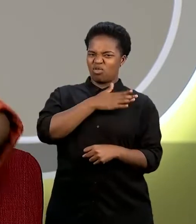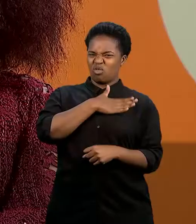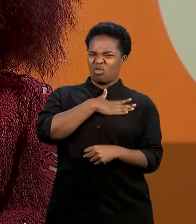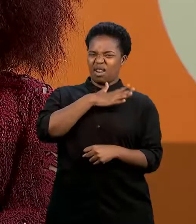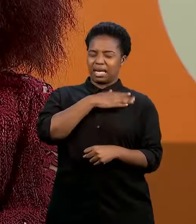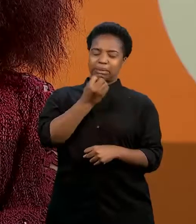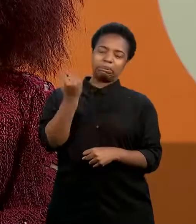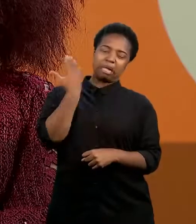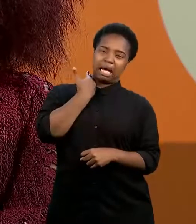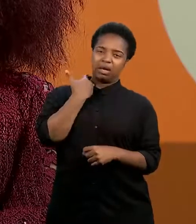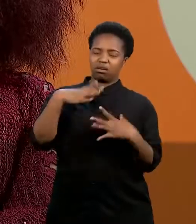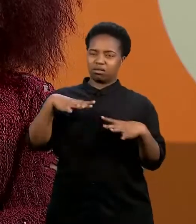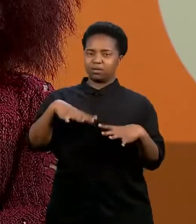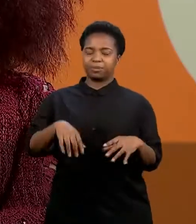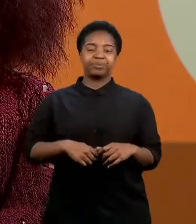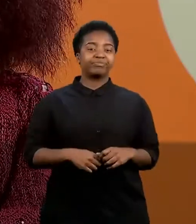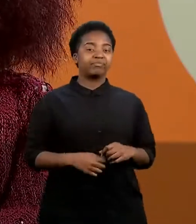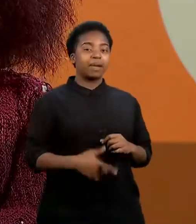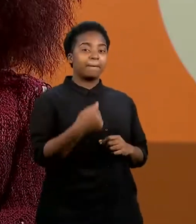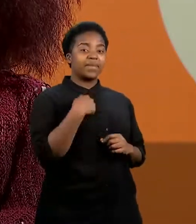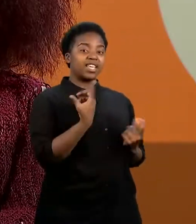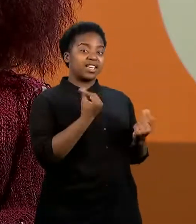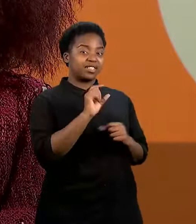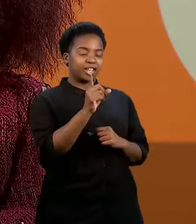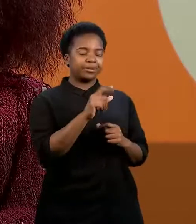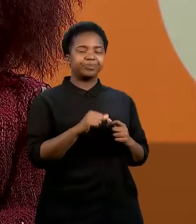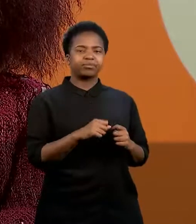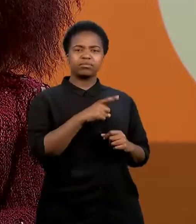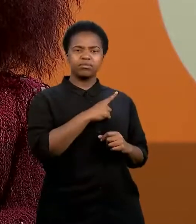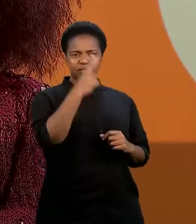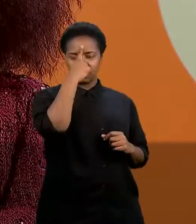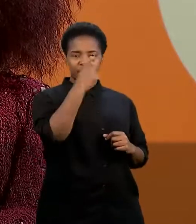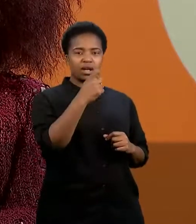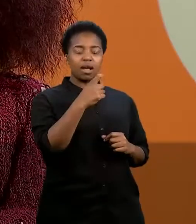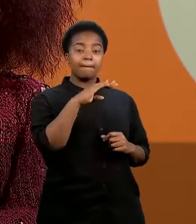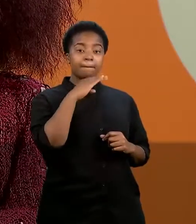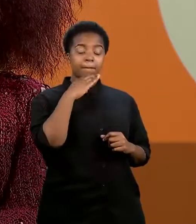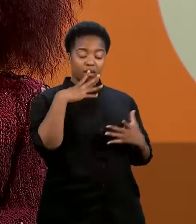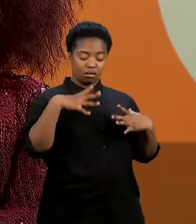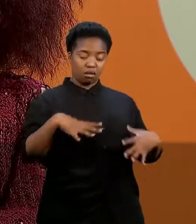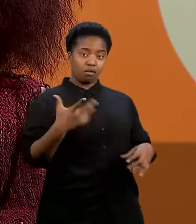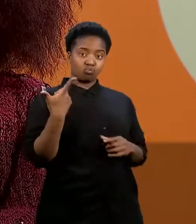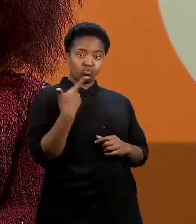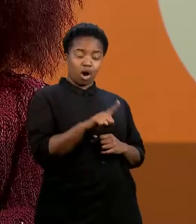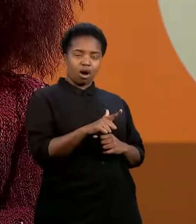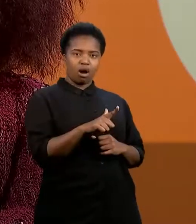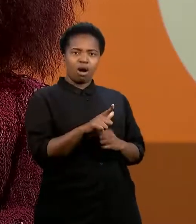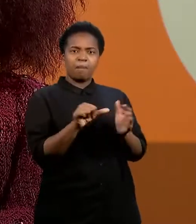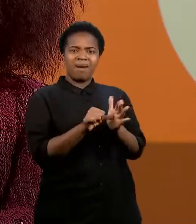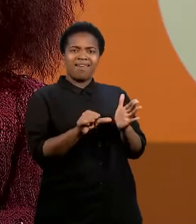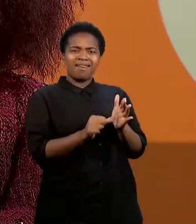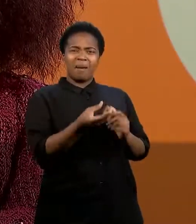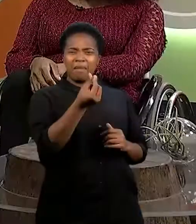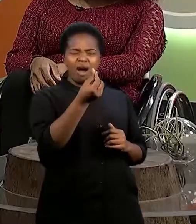brand tse turang? Ntho e etsang seo ke gore like I believe gore looking good is not about money. You can